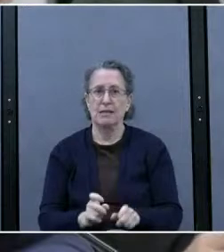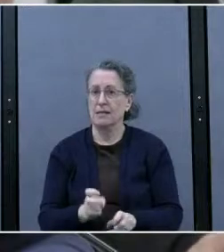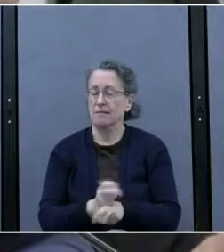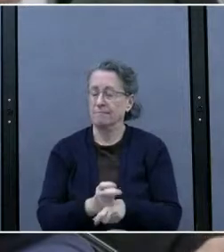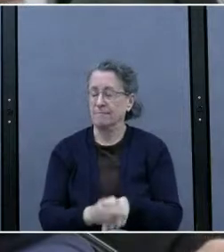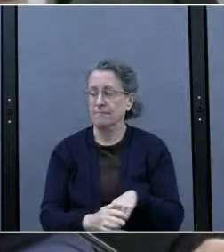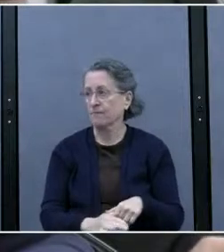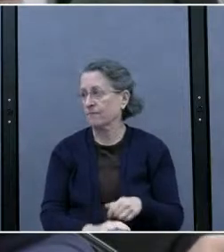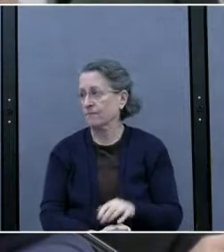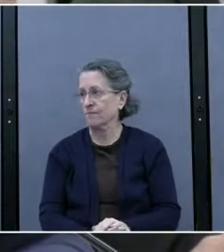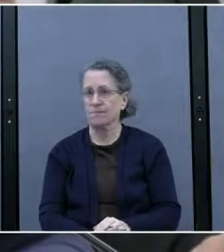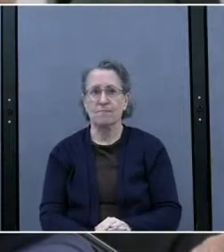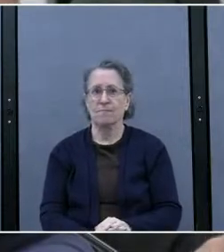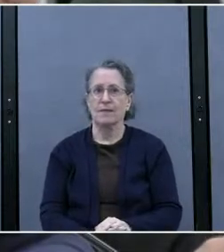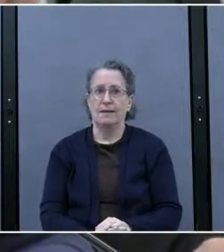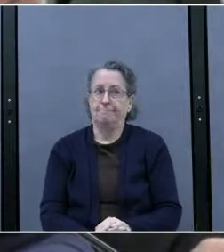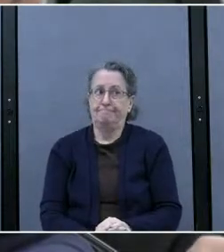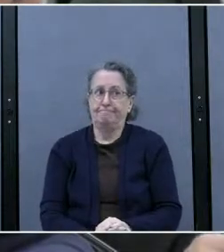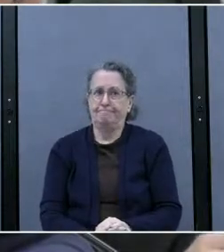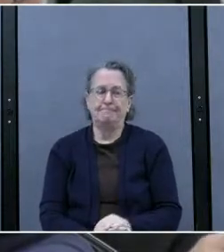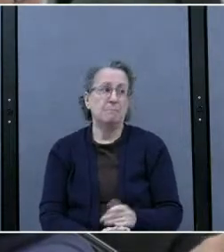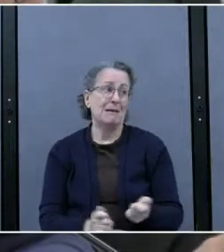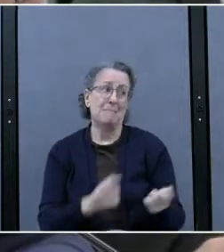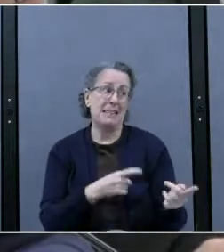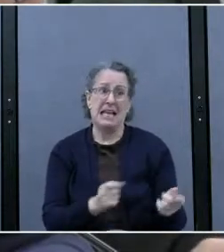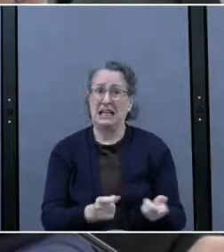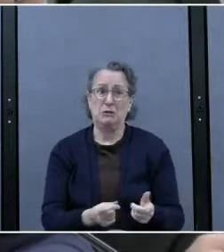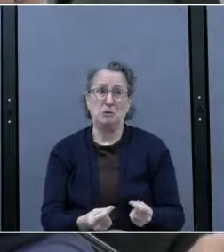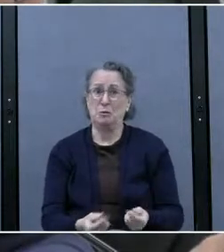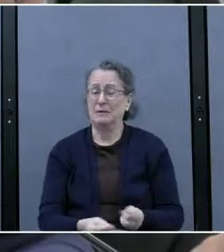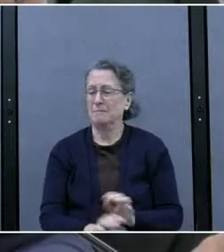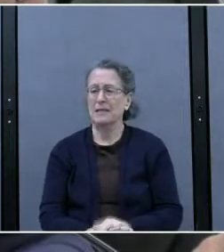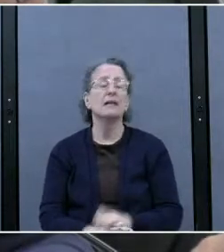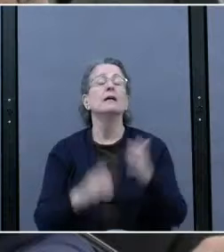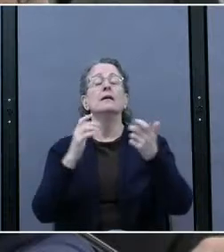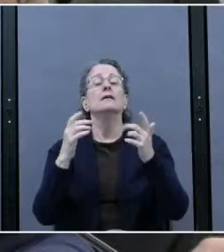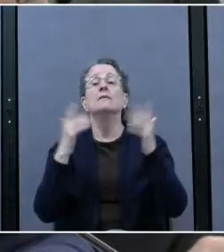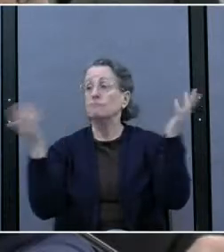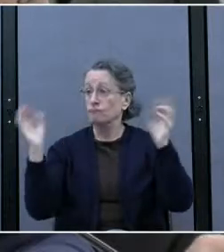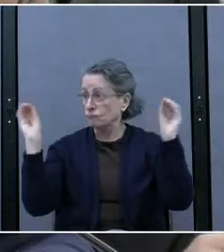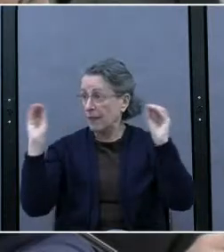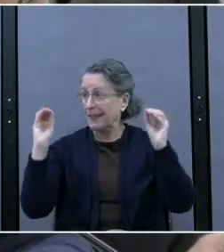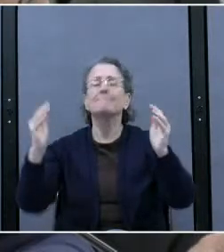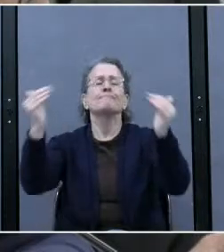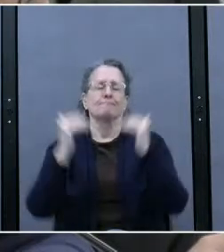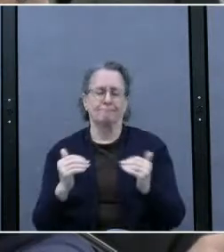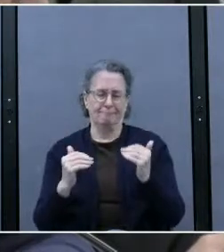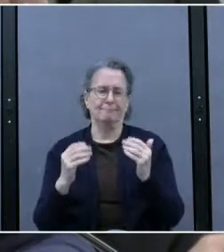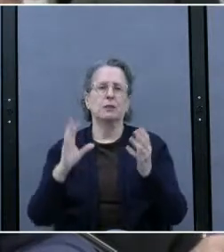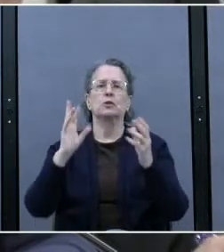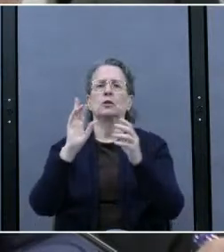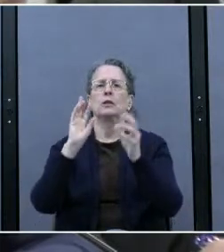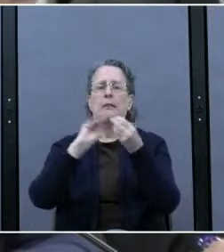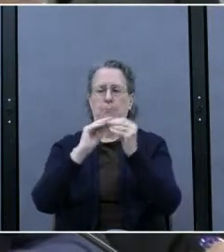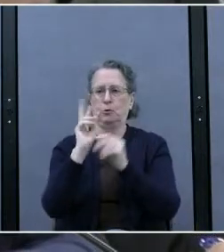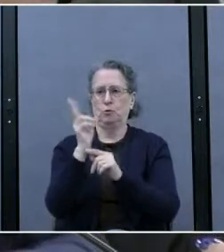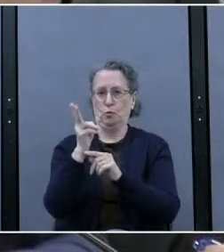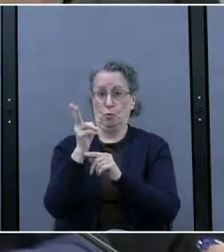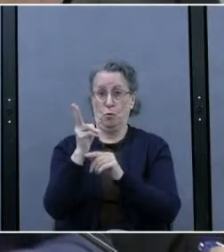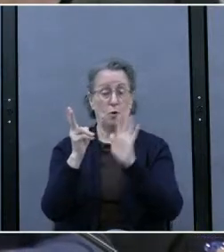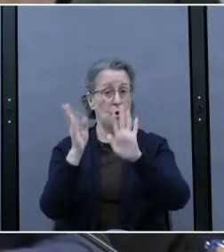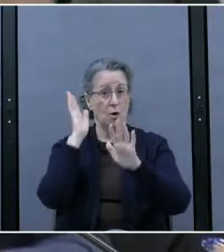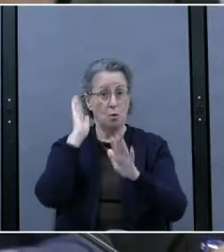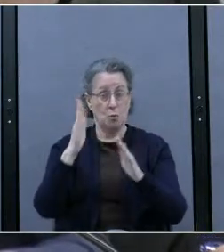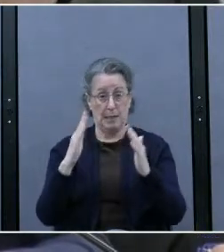about that? All right, great, moving on. Article 2, to see if the town will ratify, approve, and confirm the select